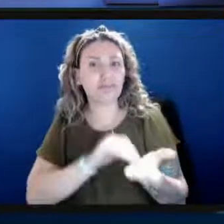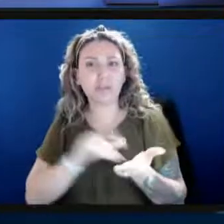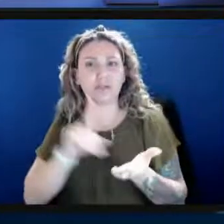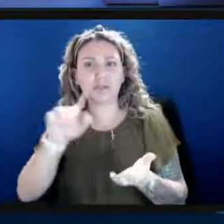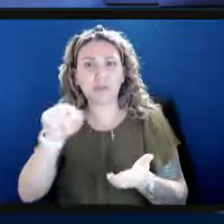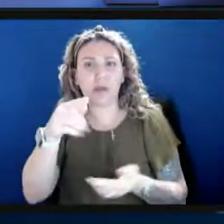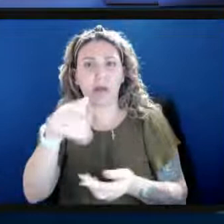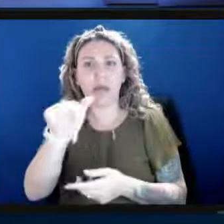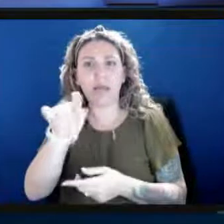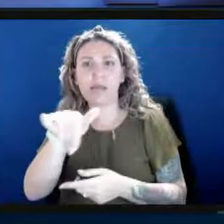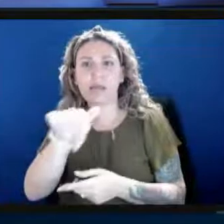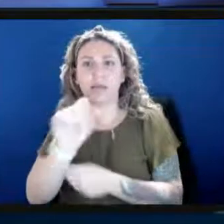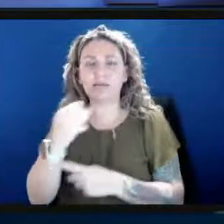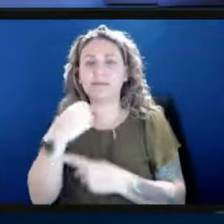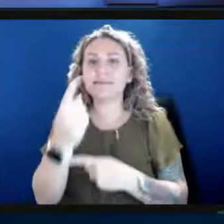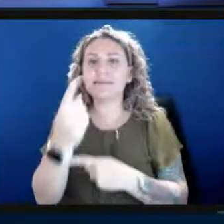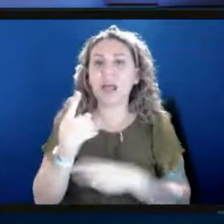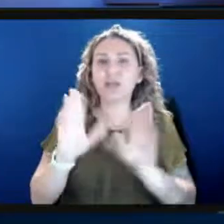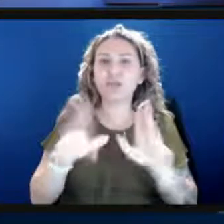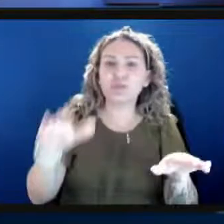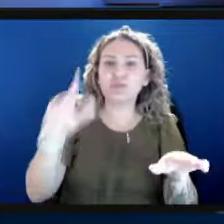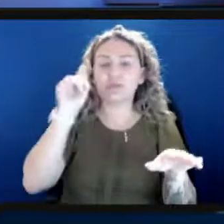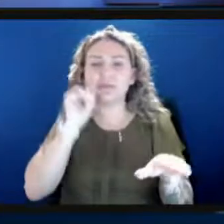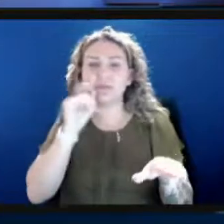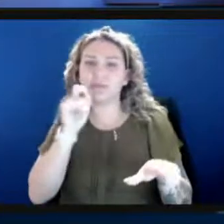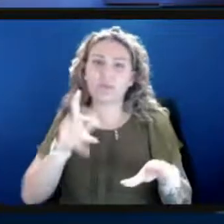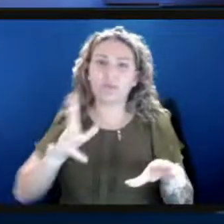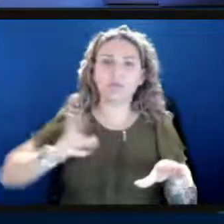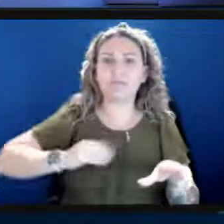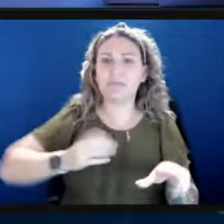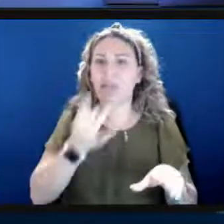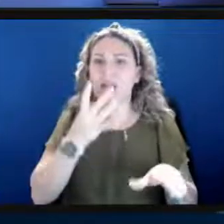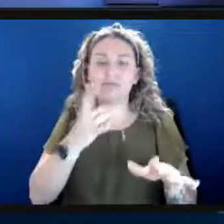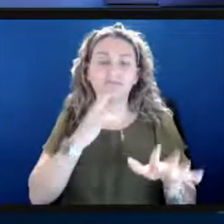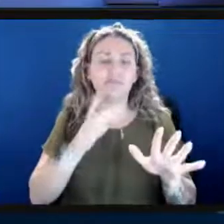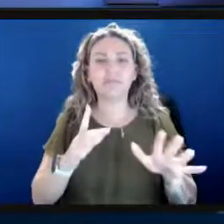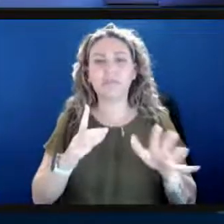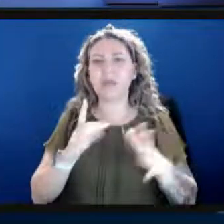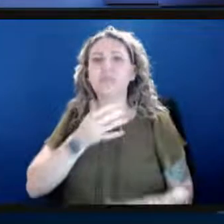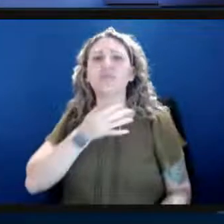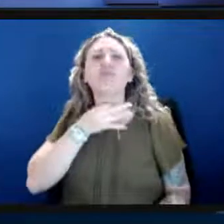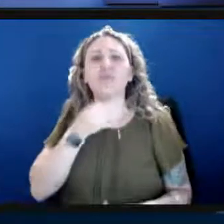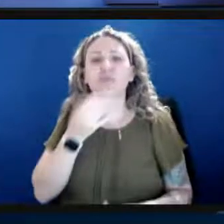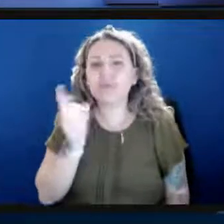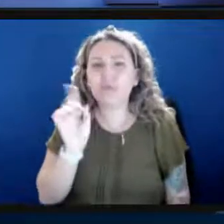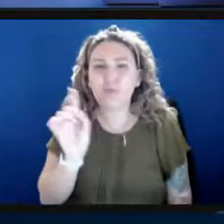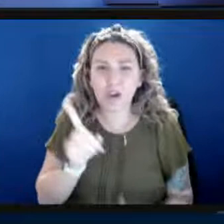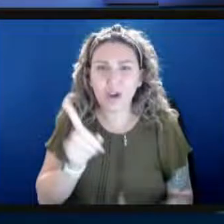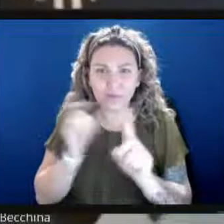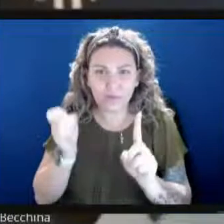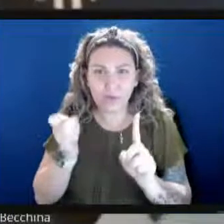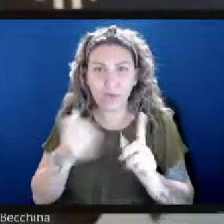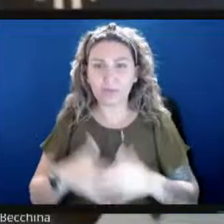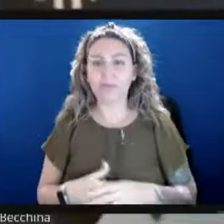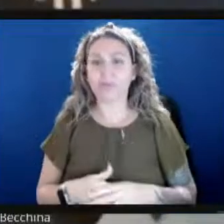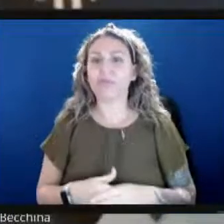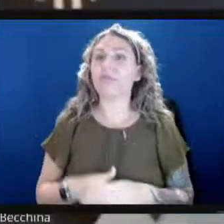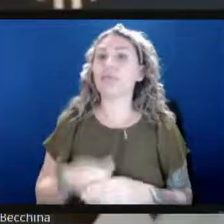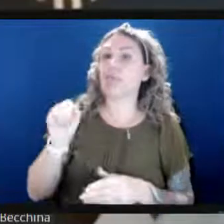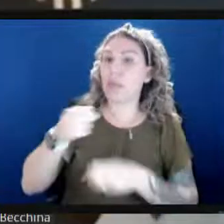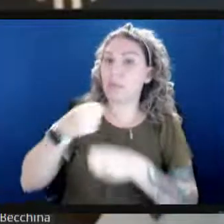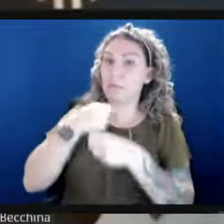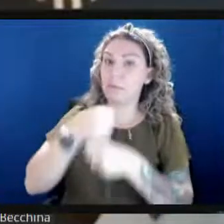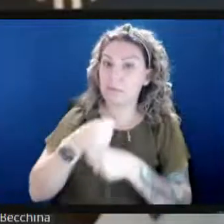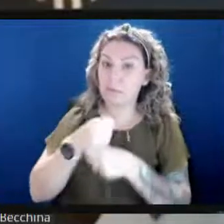and teens, don't take them, don't accept them. I'm kind of curious where they're getting them. Yeah, so they are manufactured